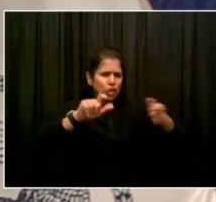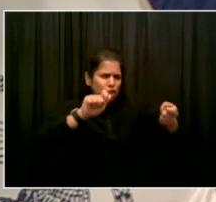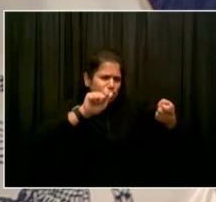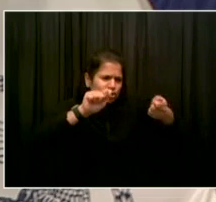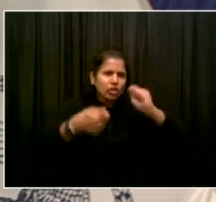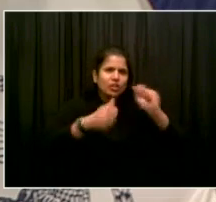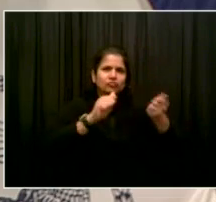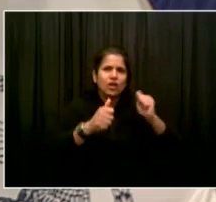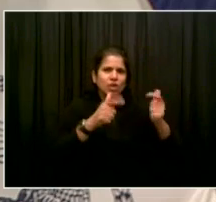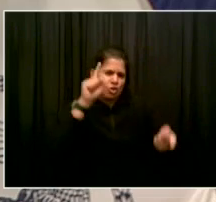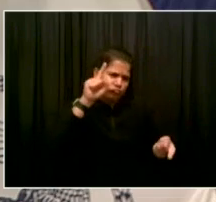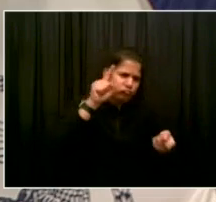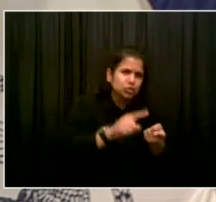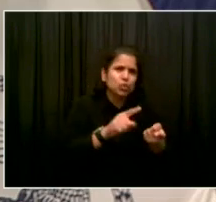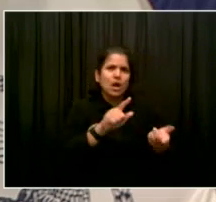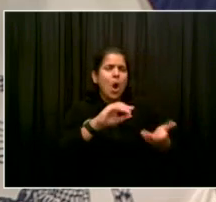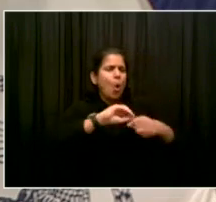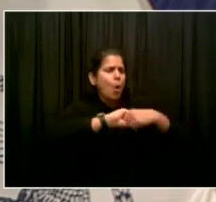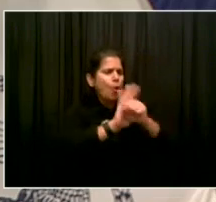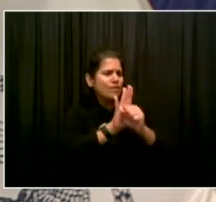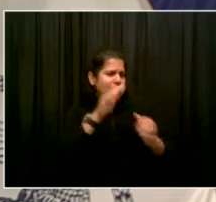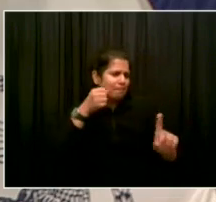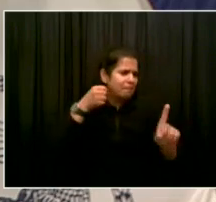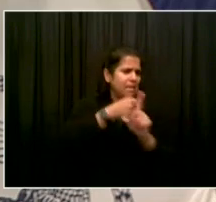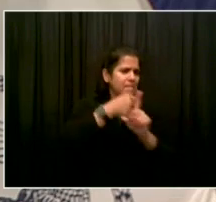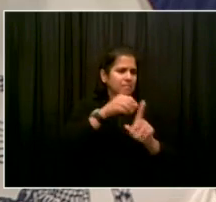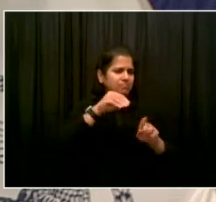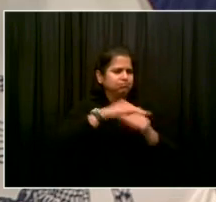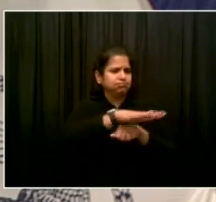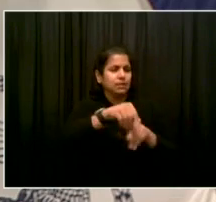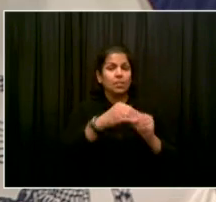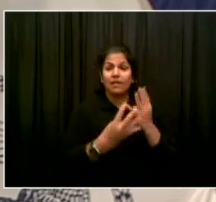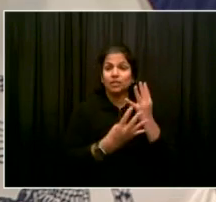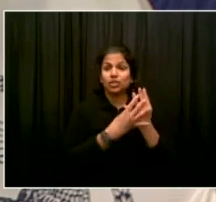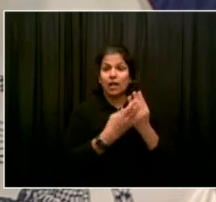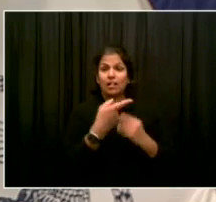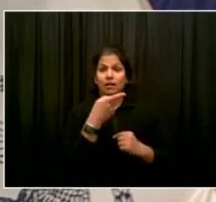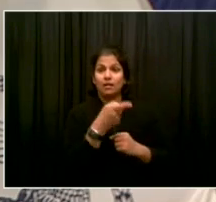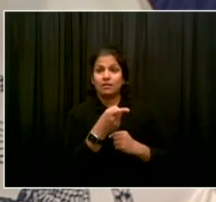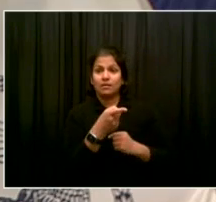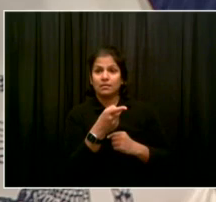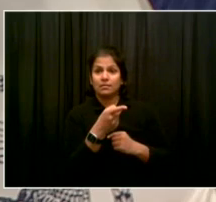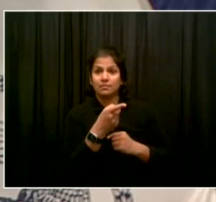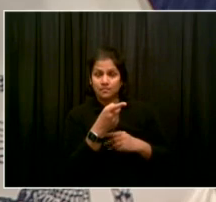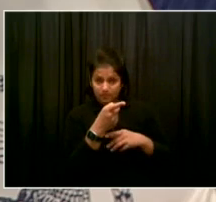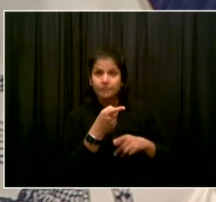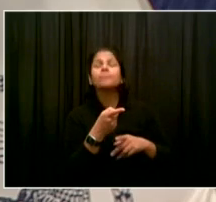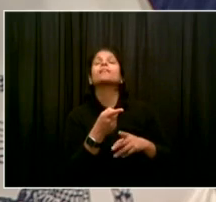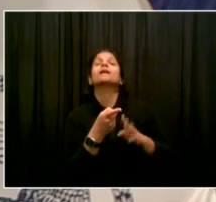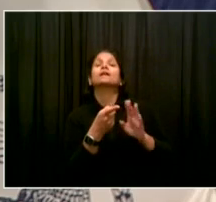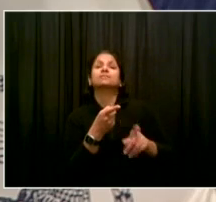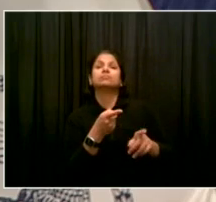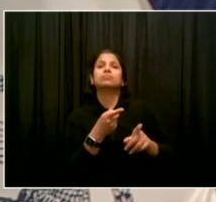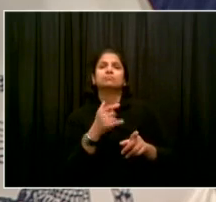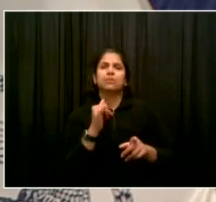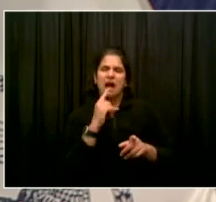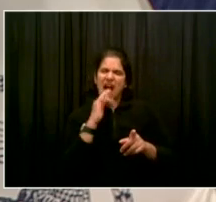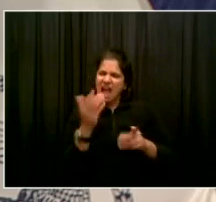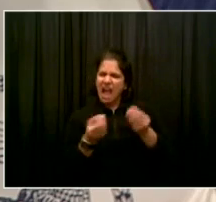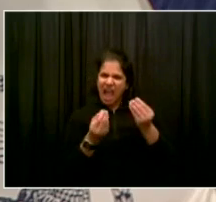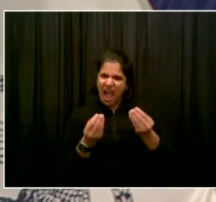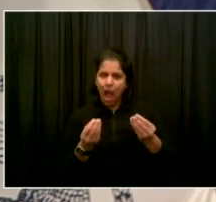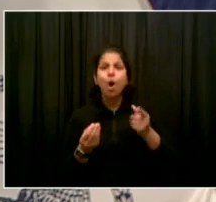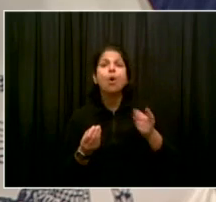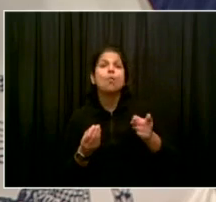this COVID surge. We have, of course, most importantly, reduced our jail population. It's down 700 people over the last